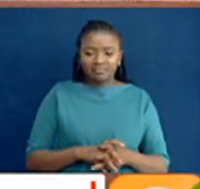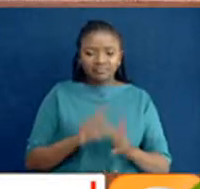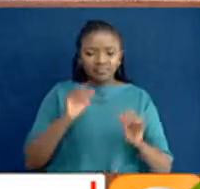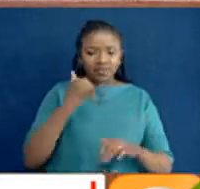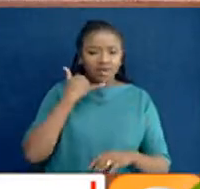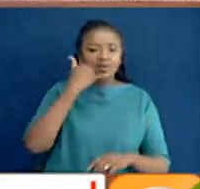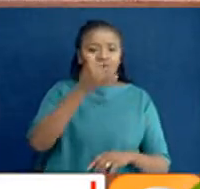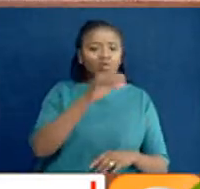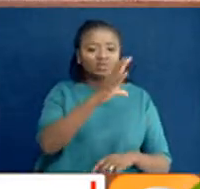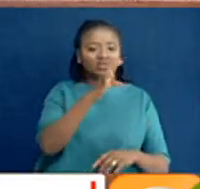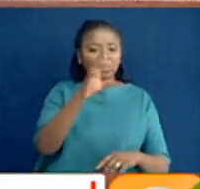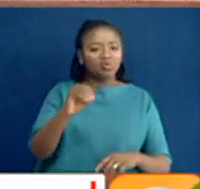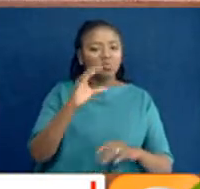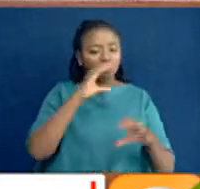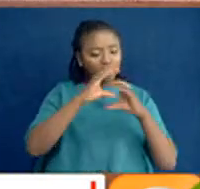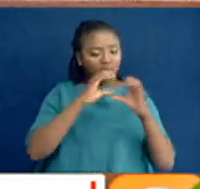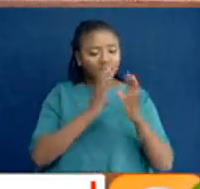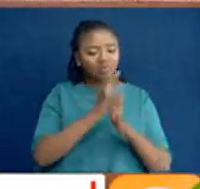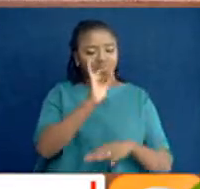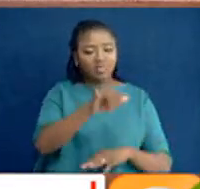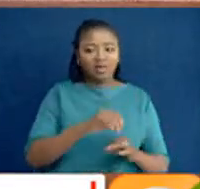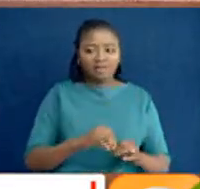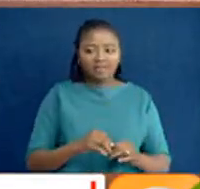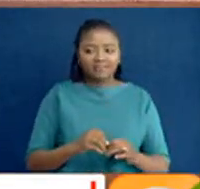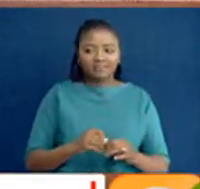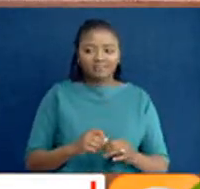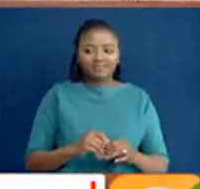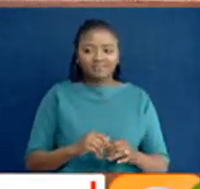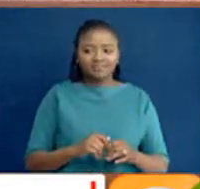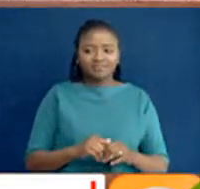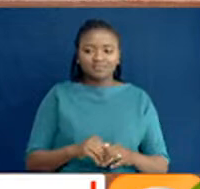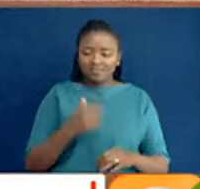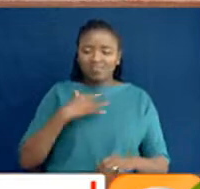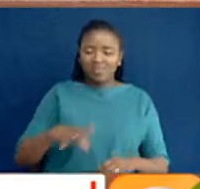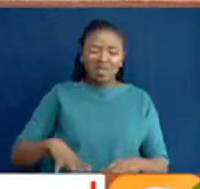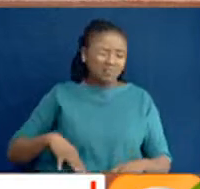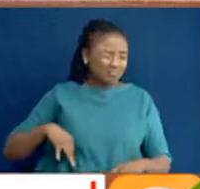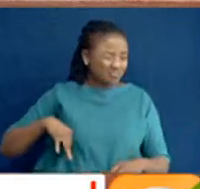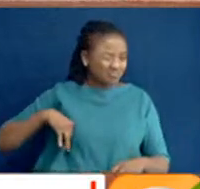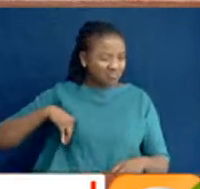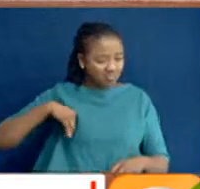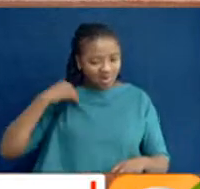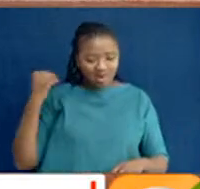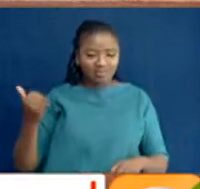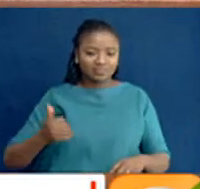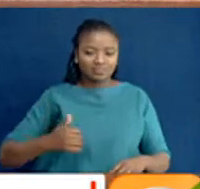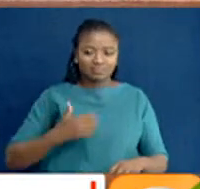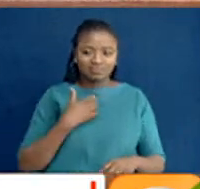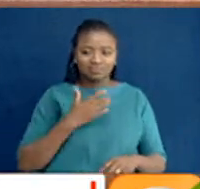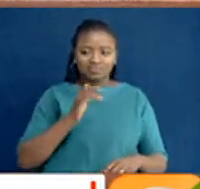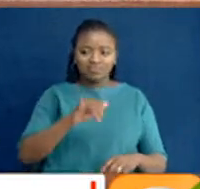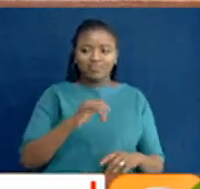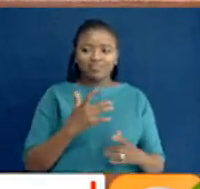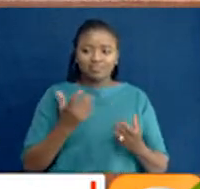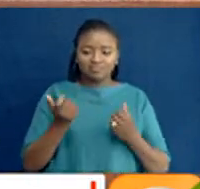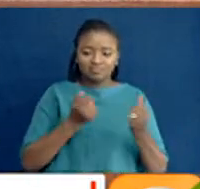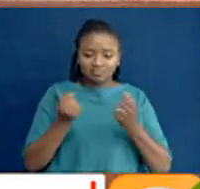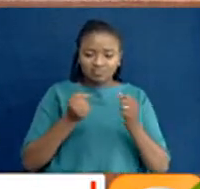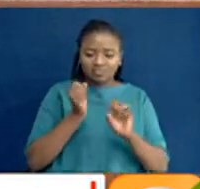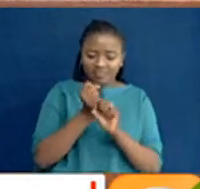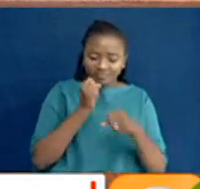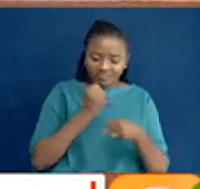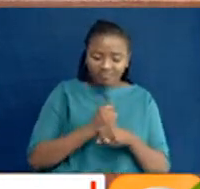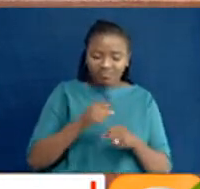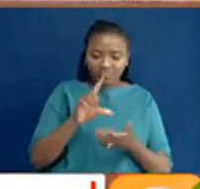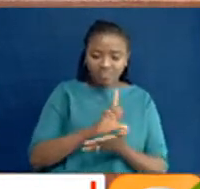the vehicle is anyway going to be around. To get the specs. We're so proud to have it produced locally.